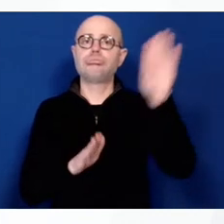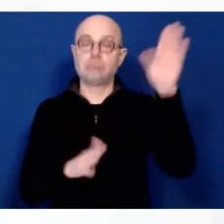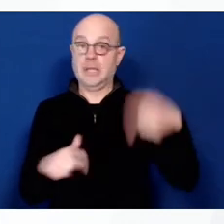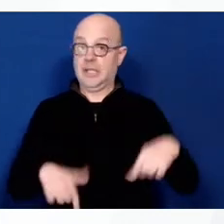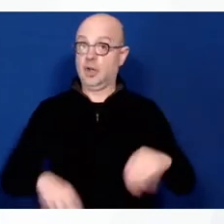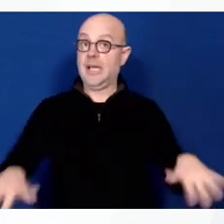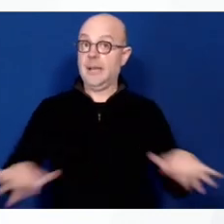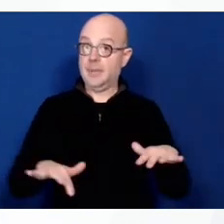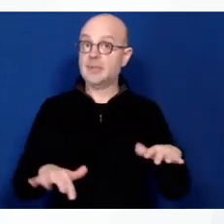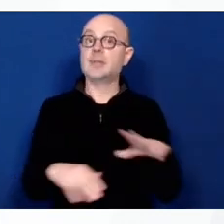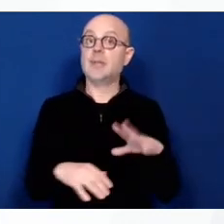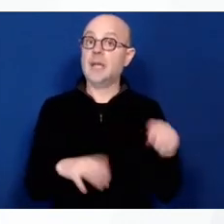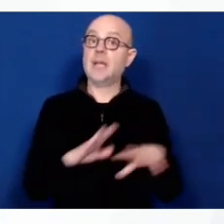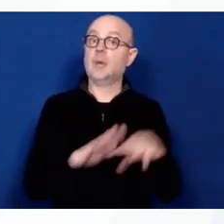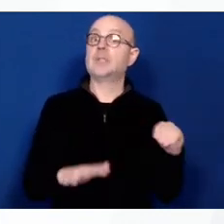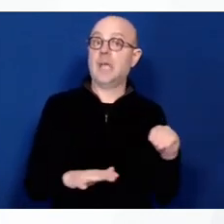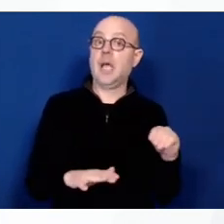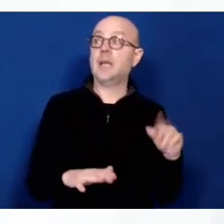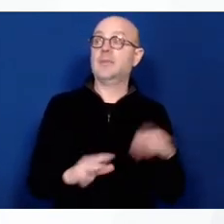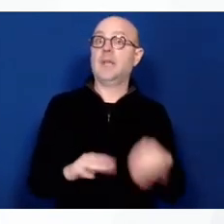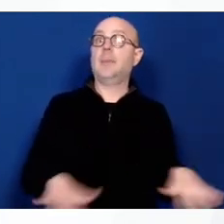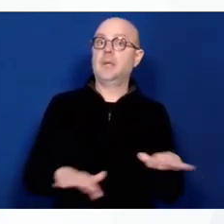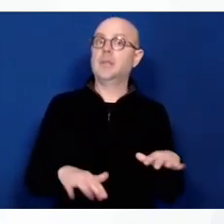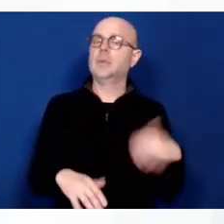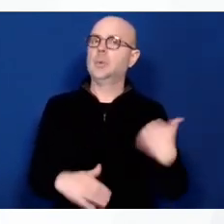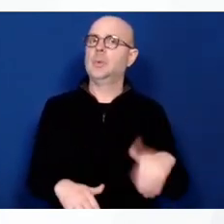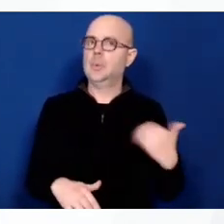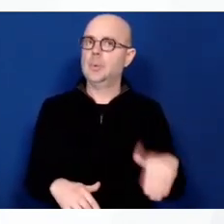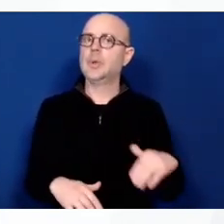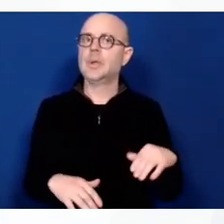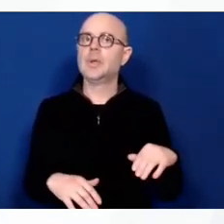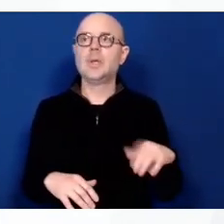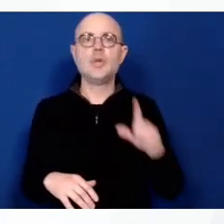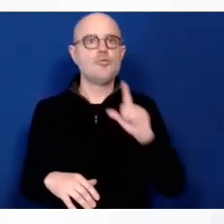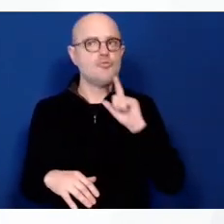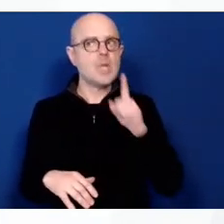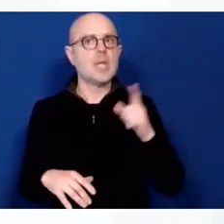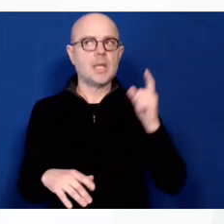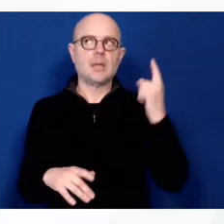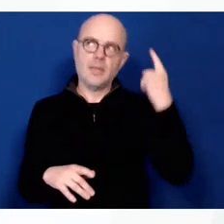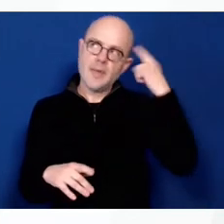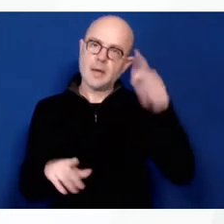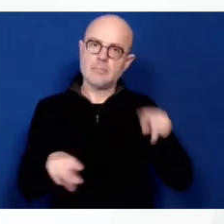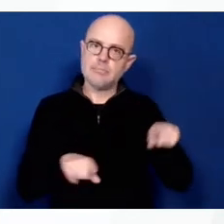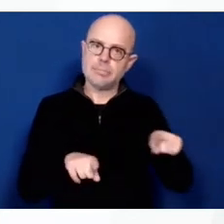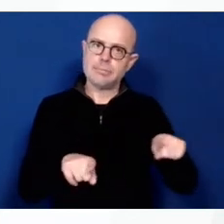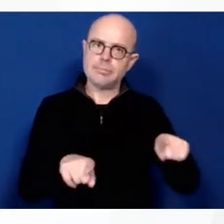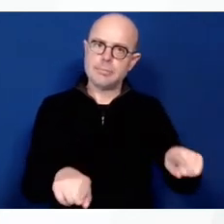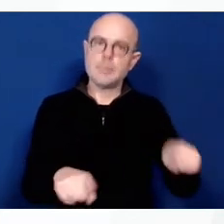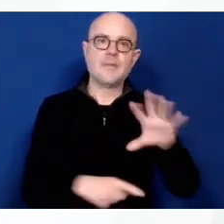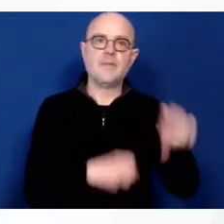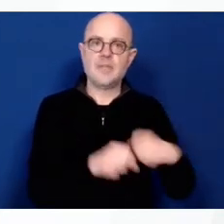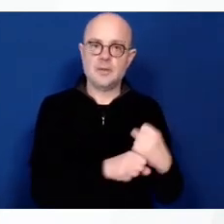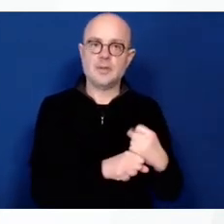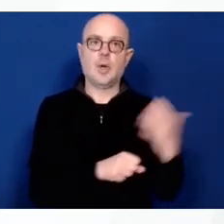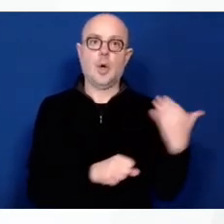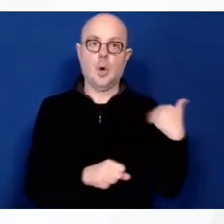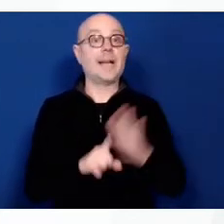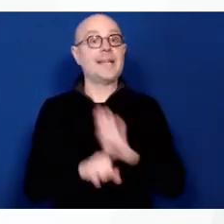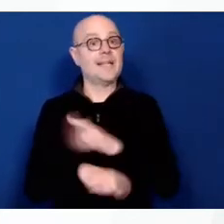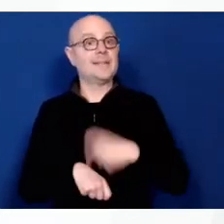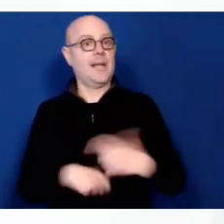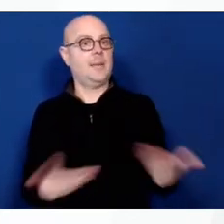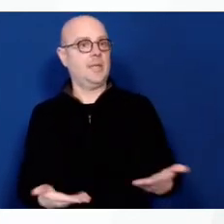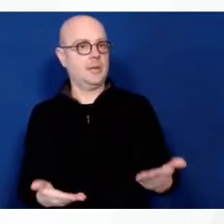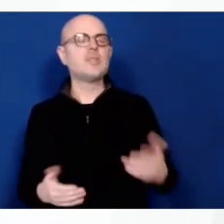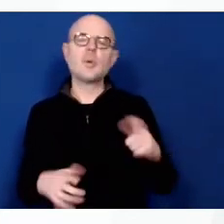navigate a moment in our nation and at our university with striking parallels to 50 years ago, it's high time we look at the whole